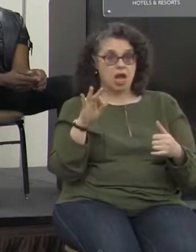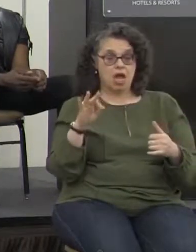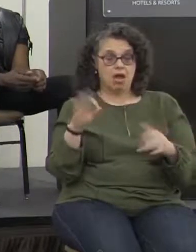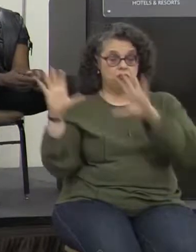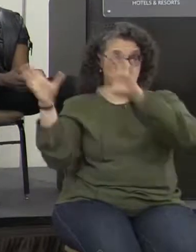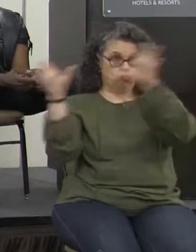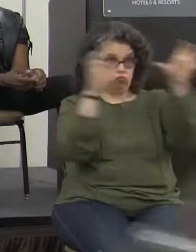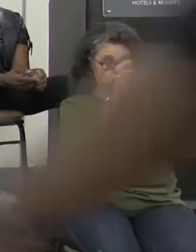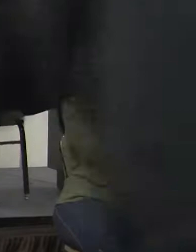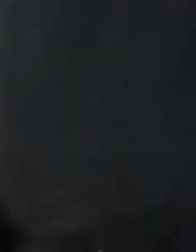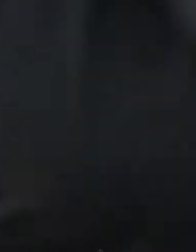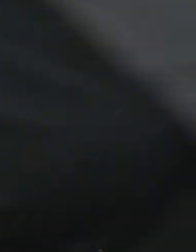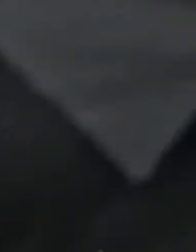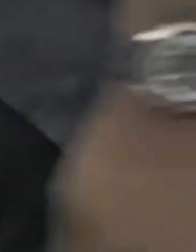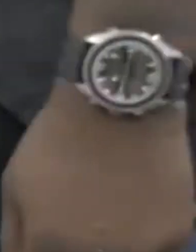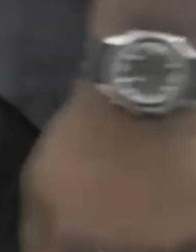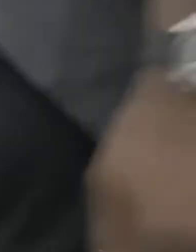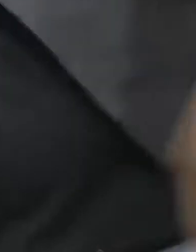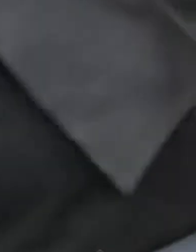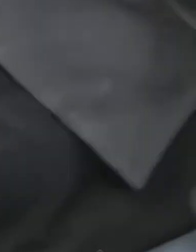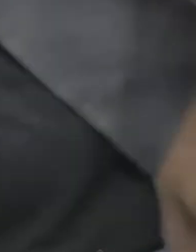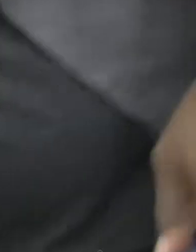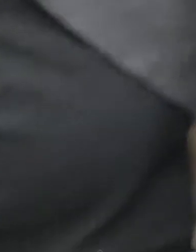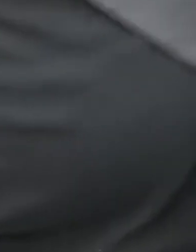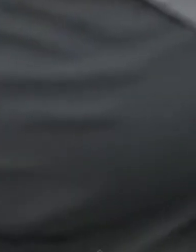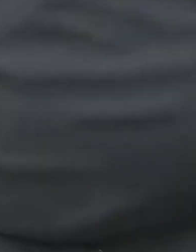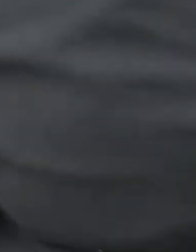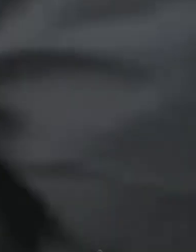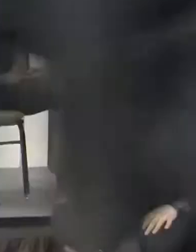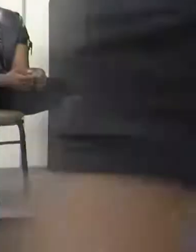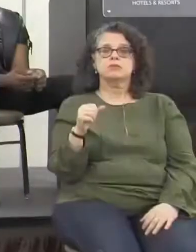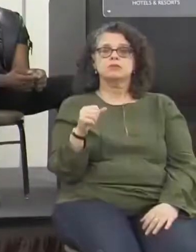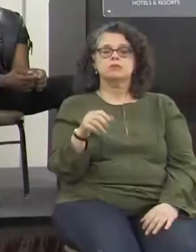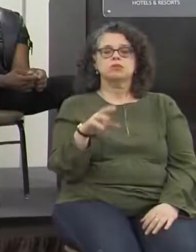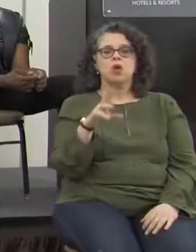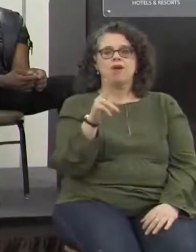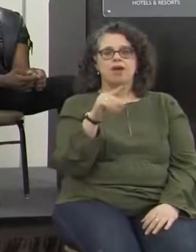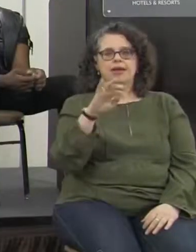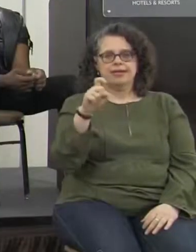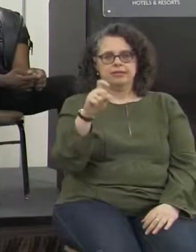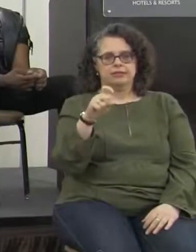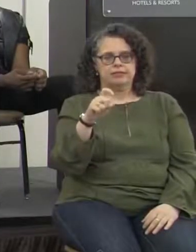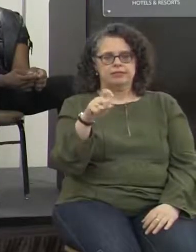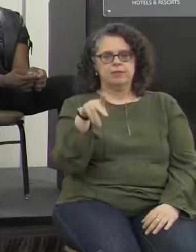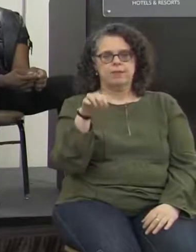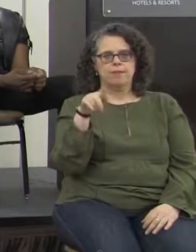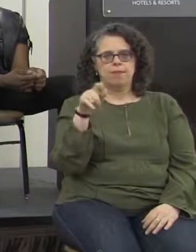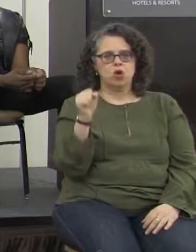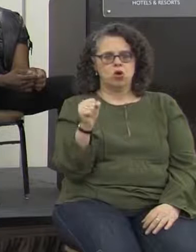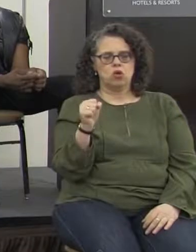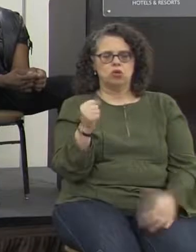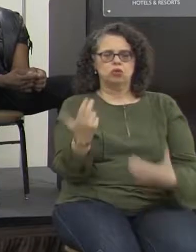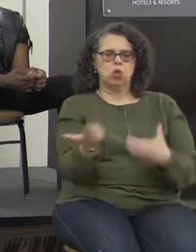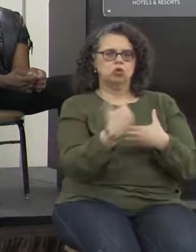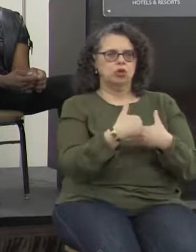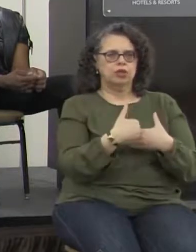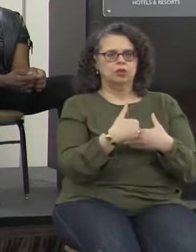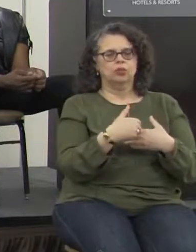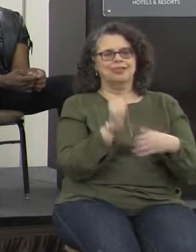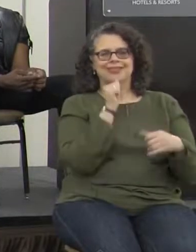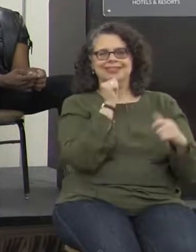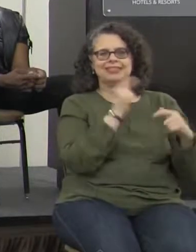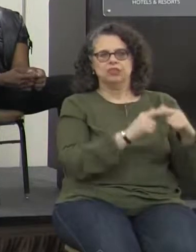chapters. Yes. Across the United States. The Onyx Pearls are joining us, which is a